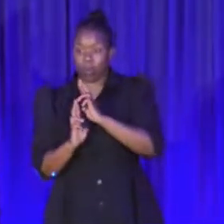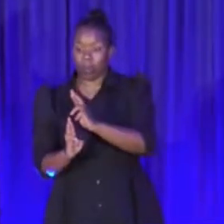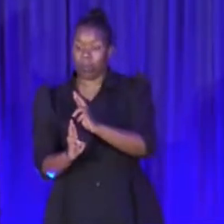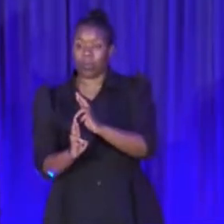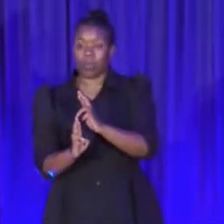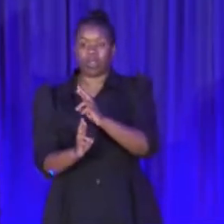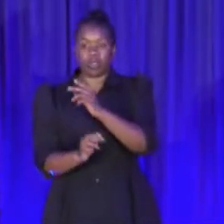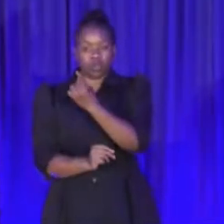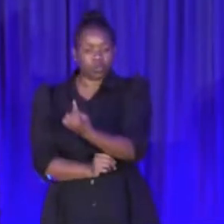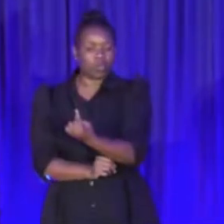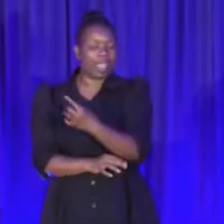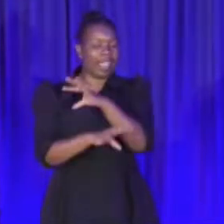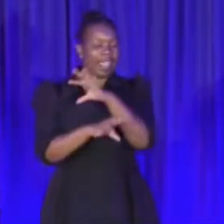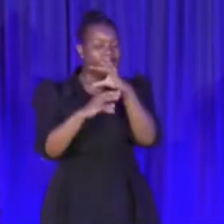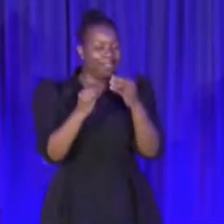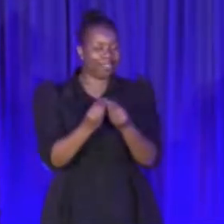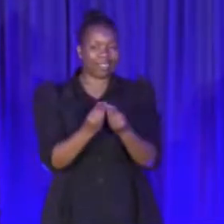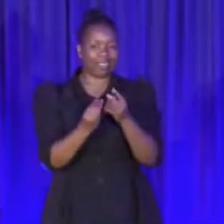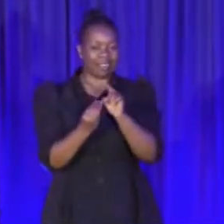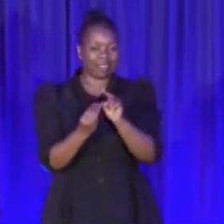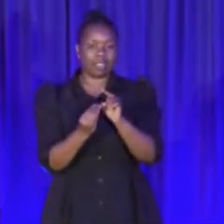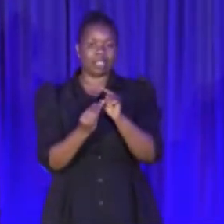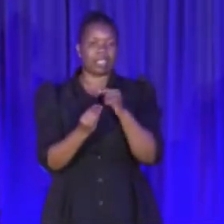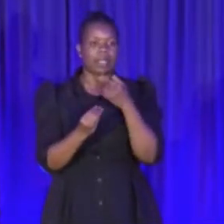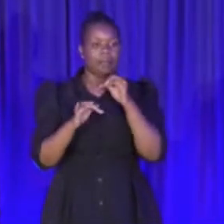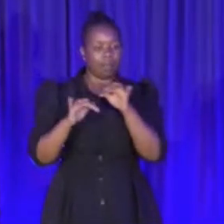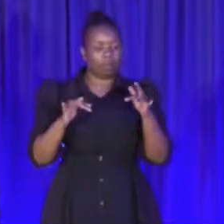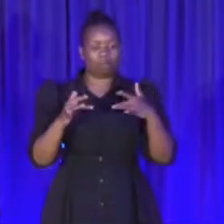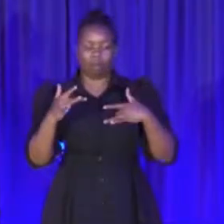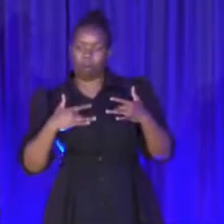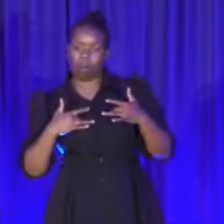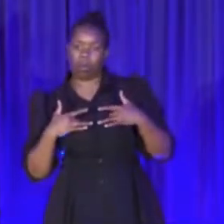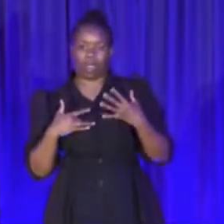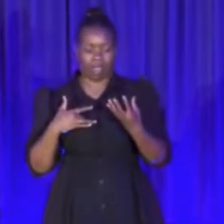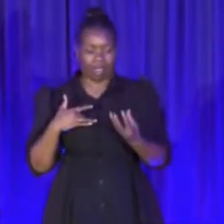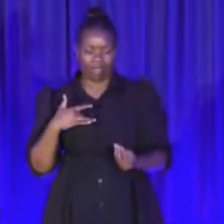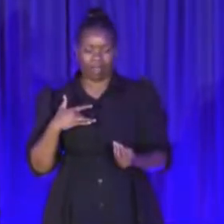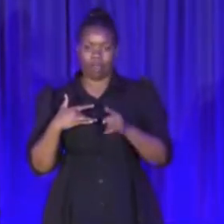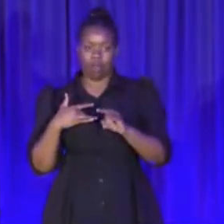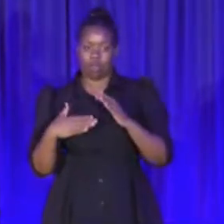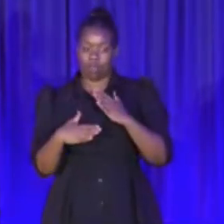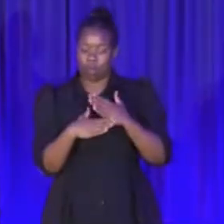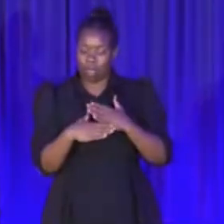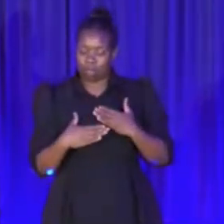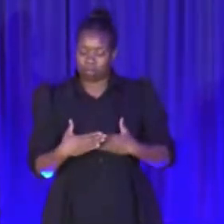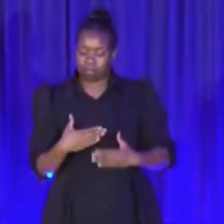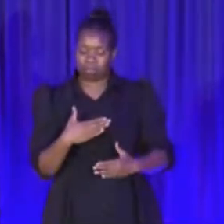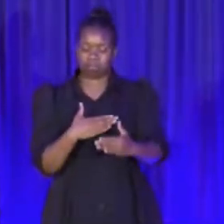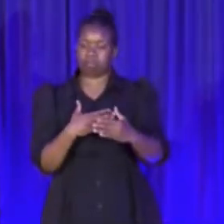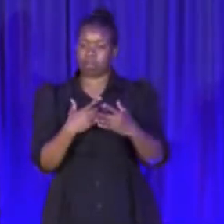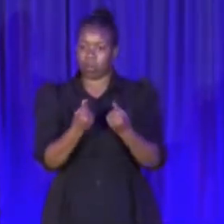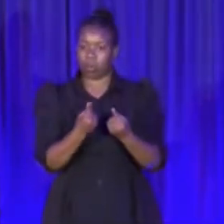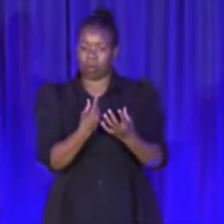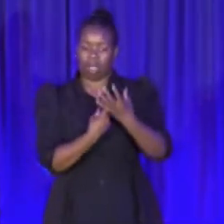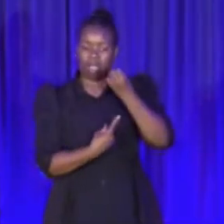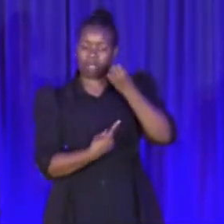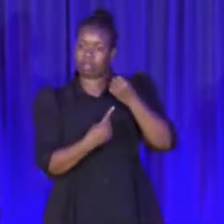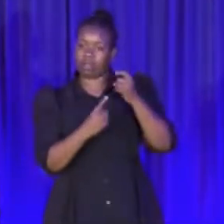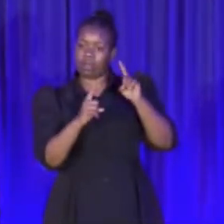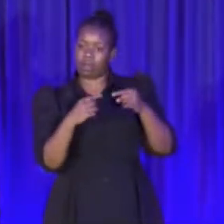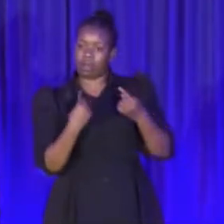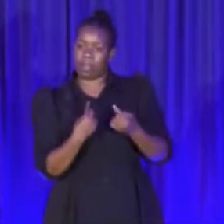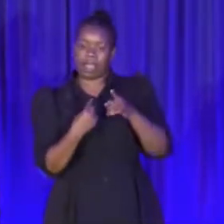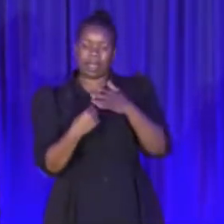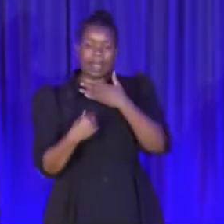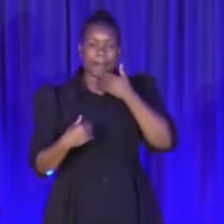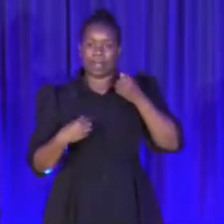to everything that is raised that stands in the way of the work that we do being achieved in the